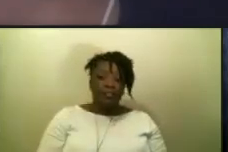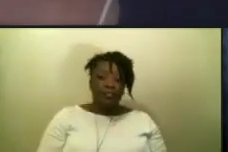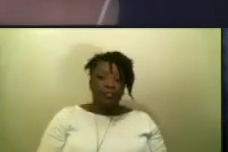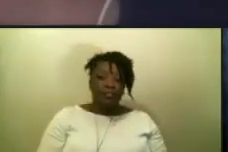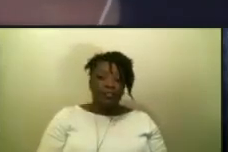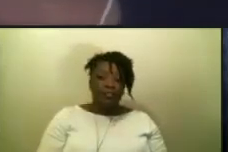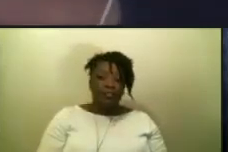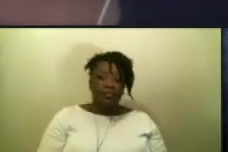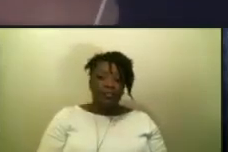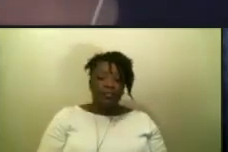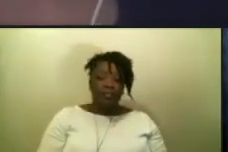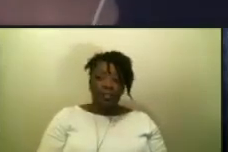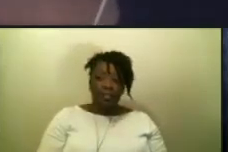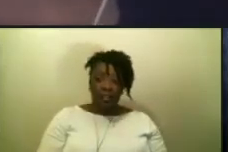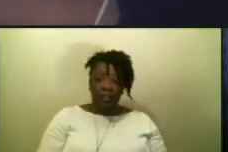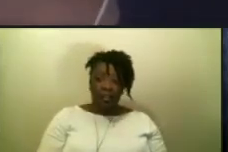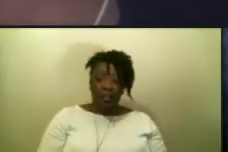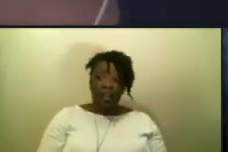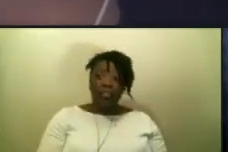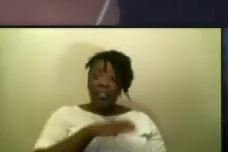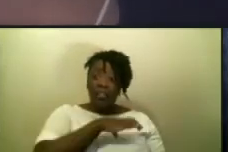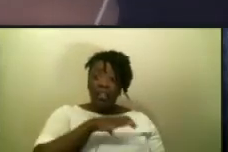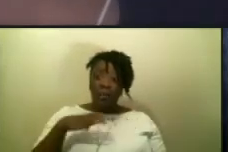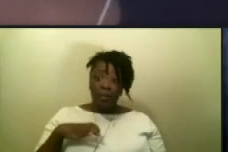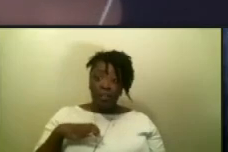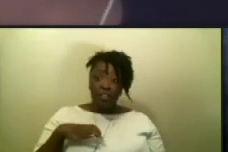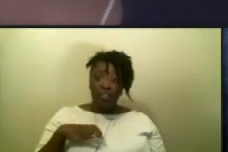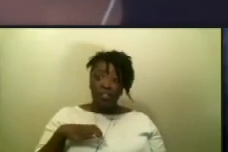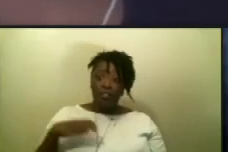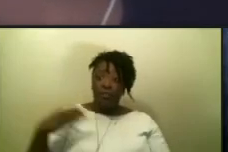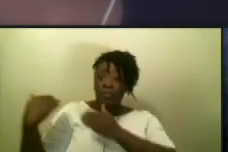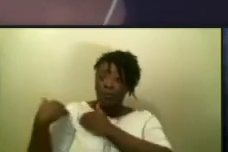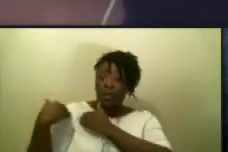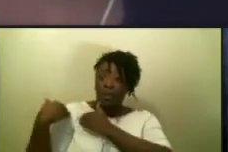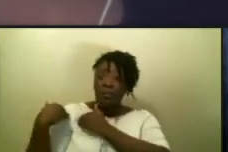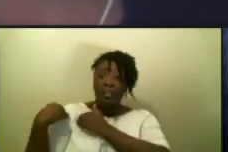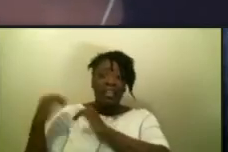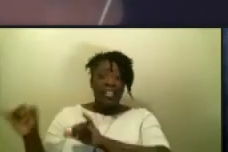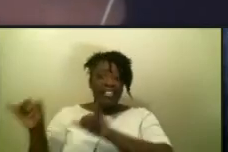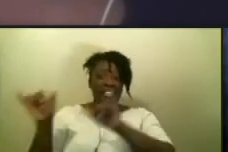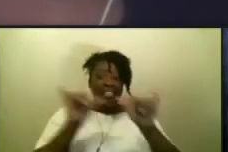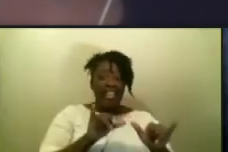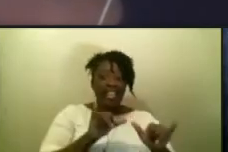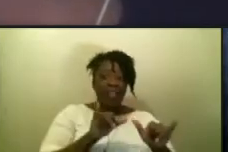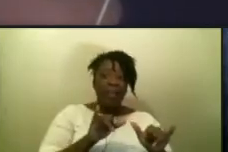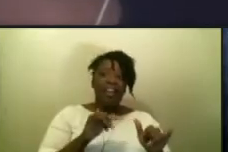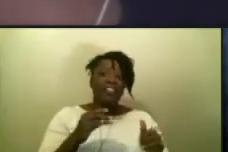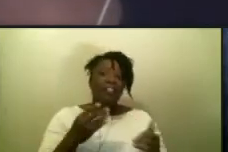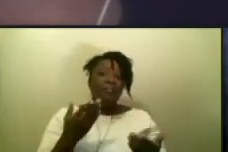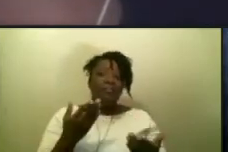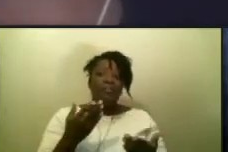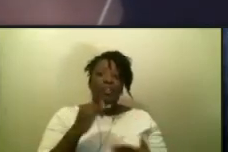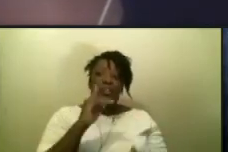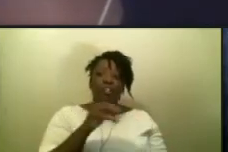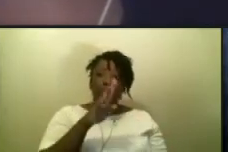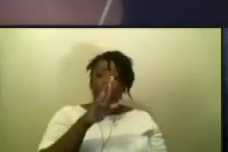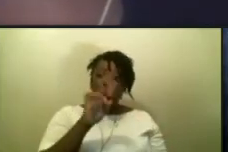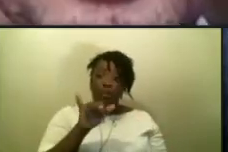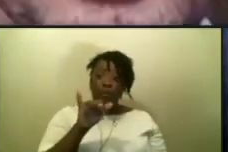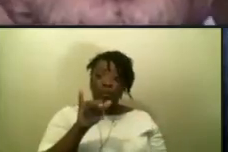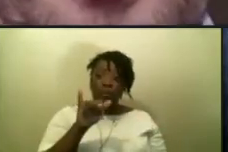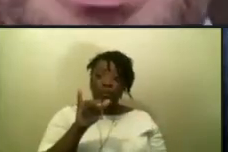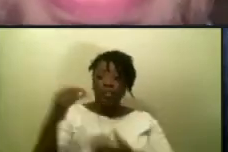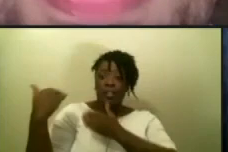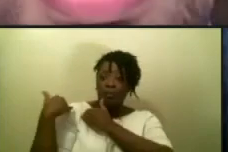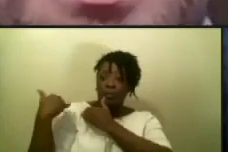Are the commission duties similar to that of jury duty, and is that an excuse activity for people who are on the commission? Great